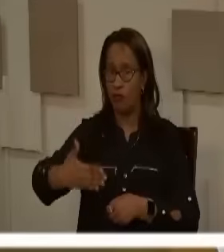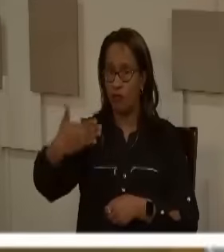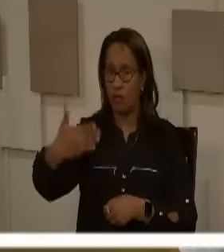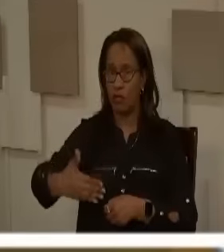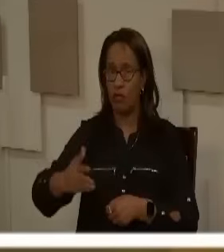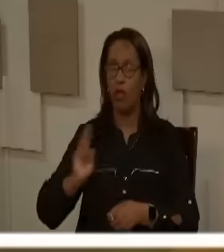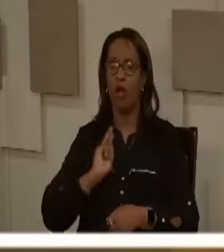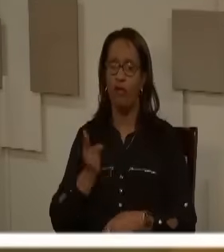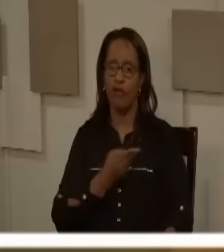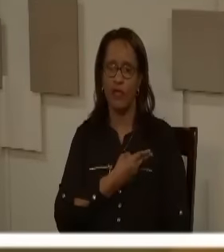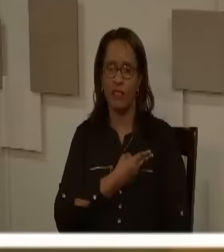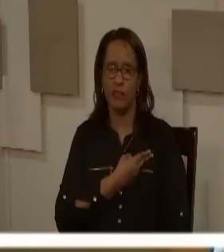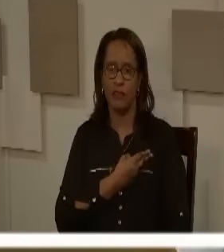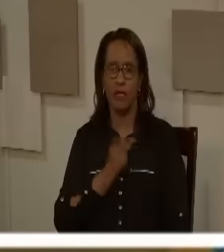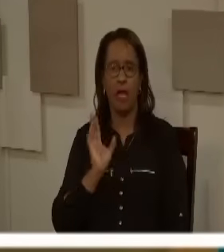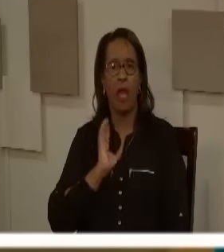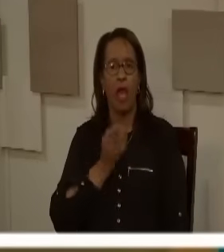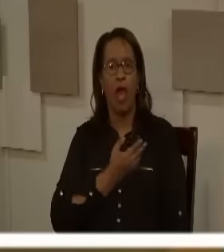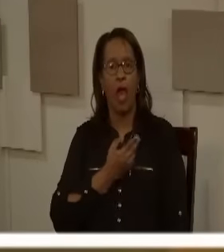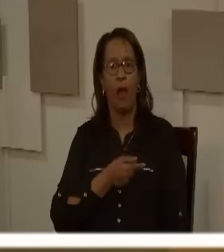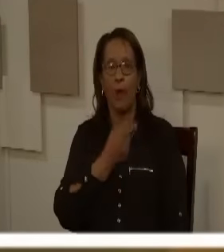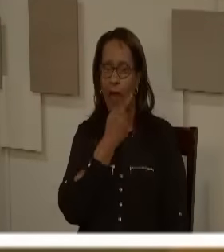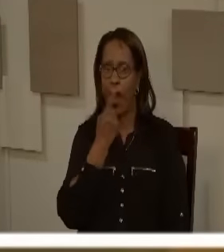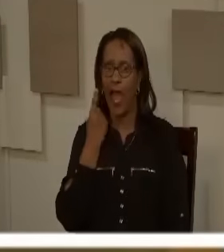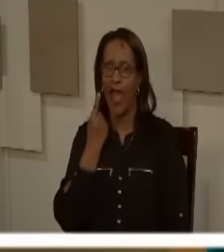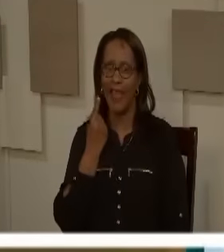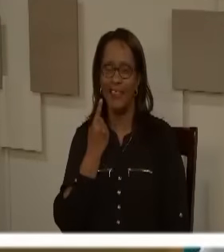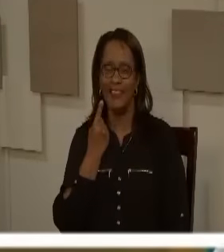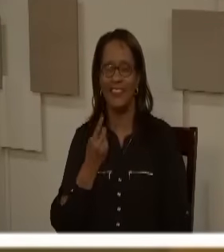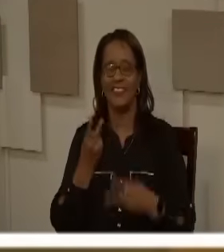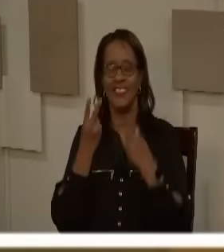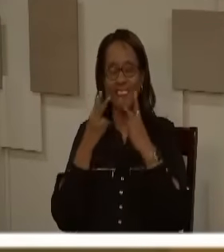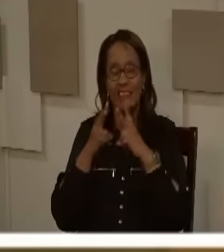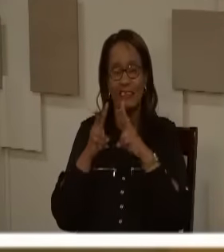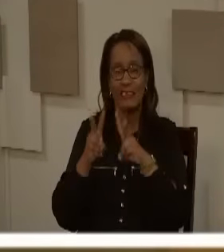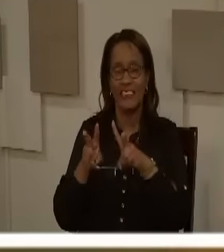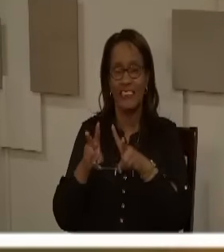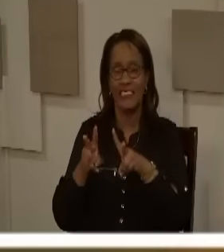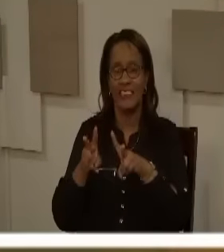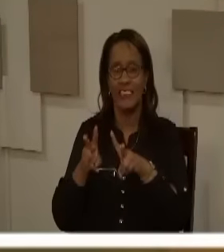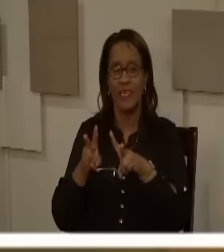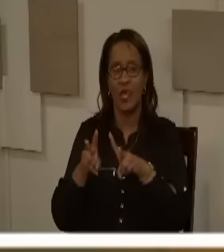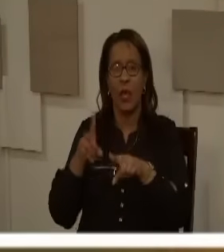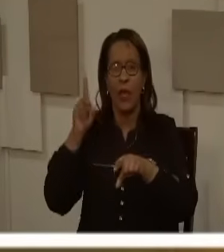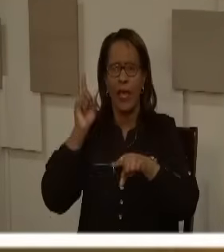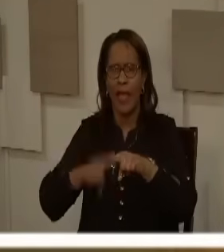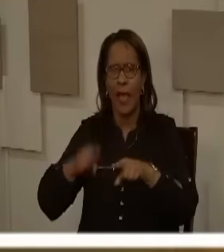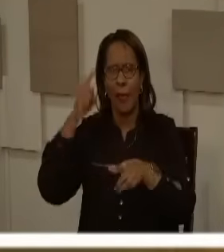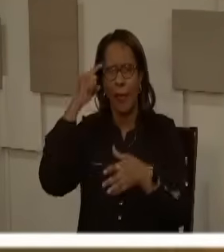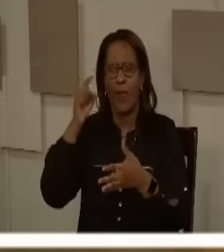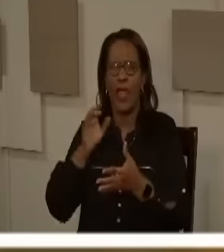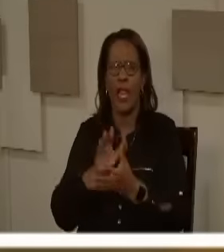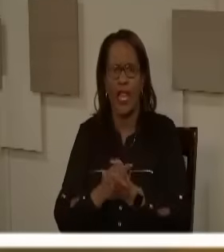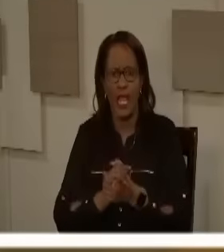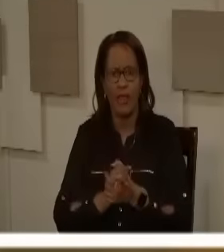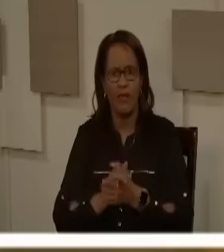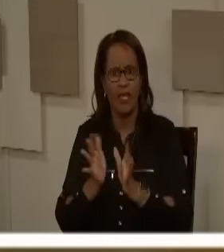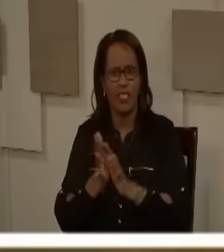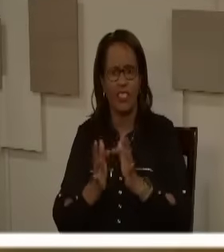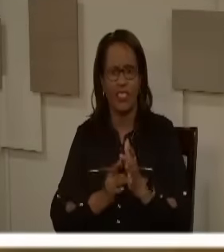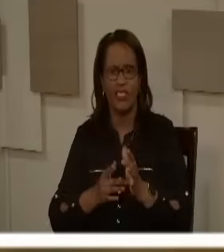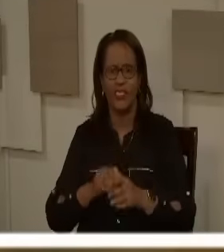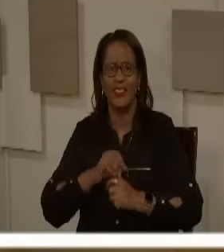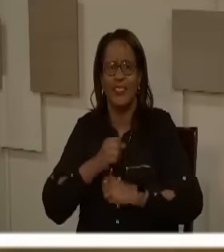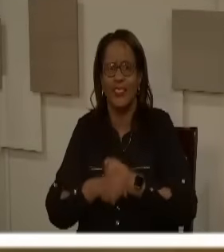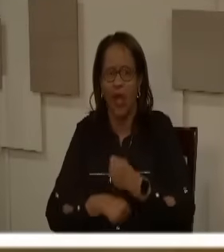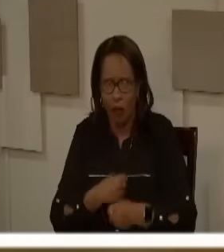something that our eyes cannot behold. Who could believe what we have seen, and to whom has the power of Yahweh been revealed?